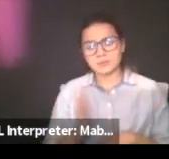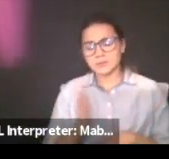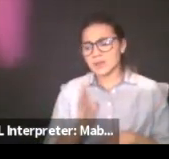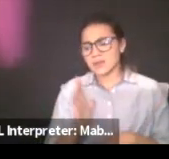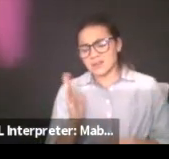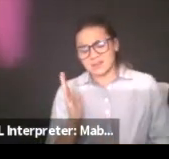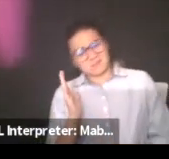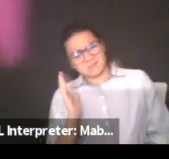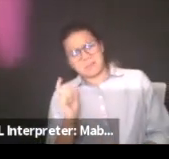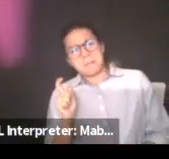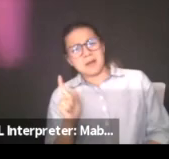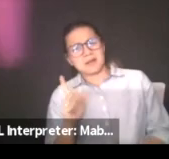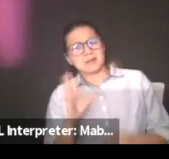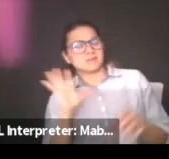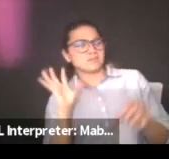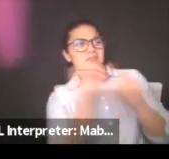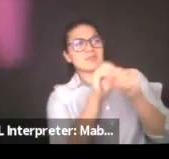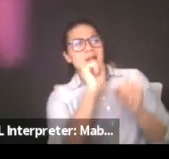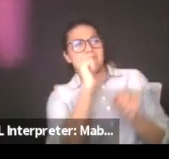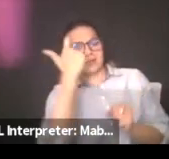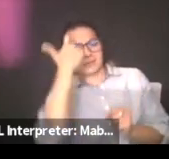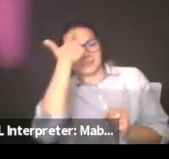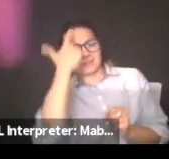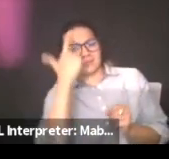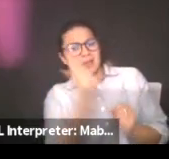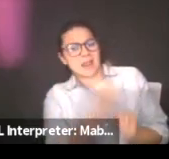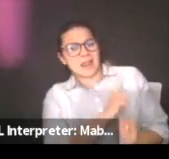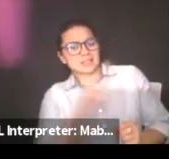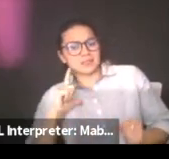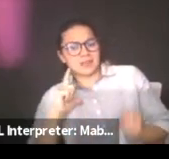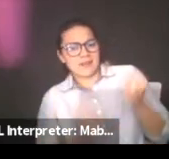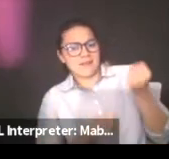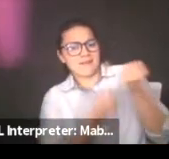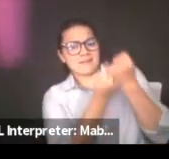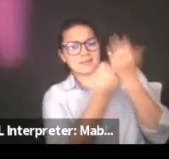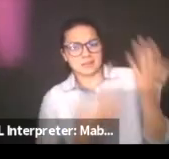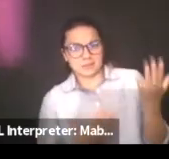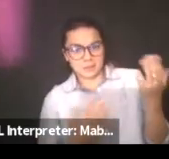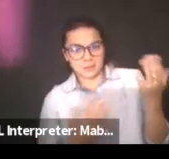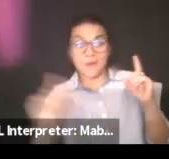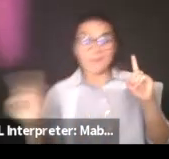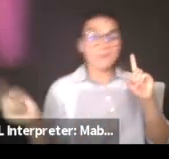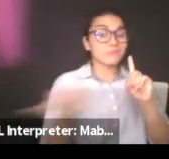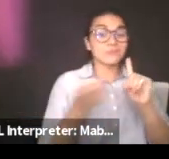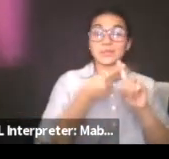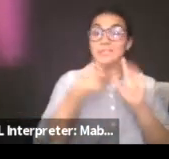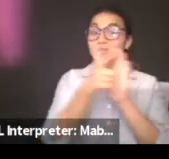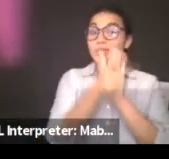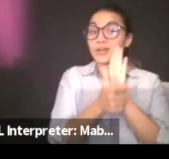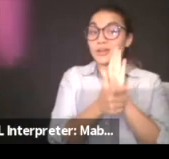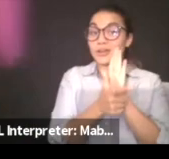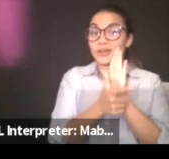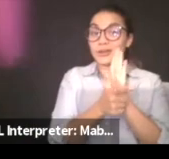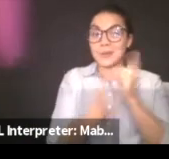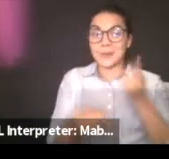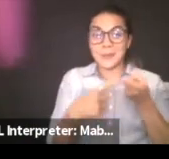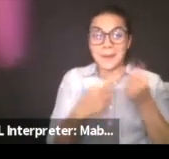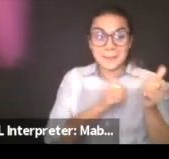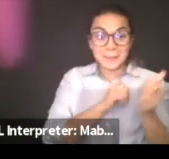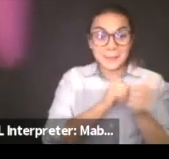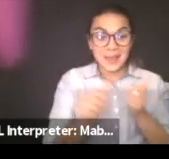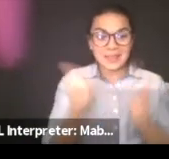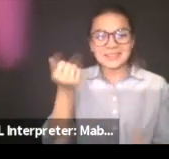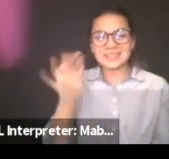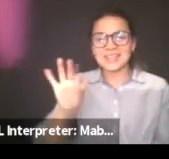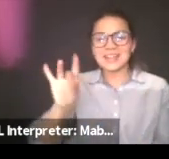legislative advocacy. So in response to that, the first federal legislation on interpersonal violence was passed in 1984, and that